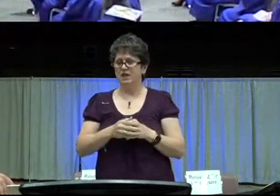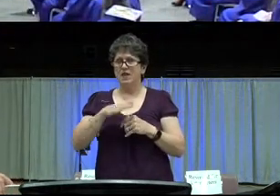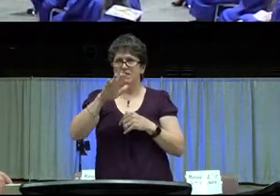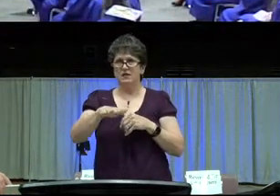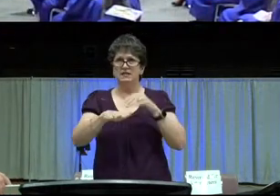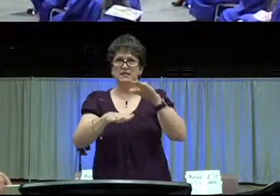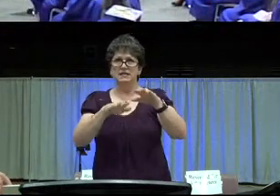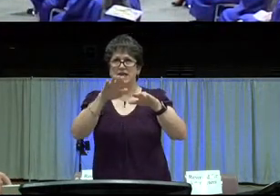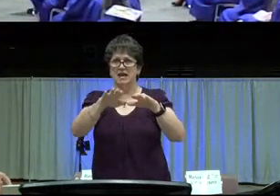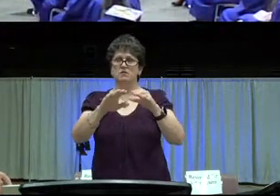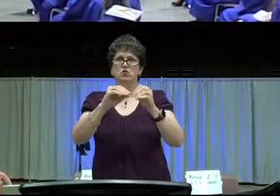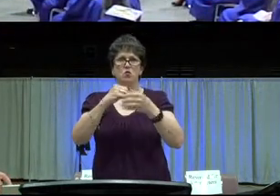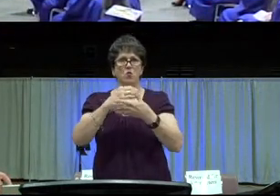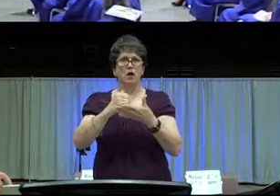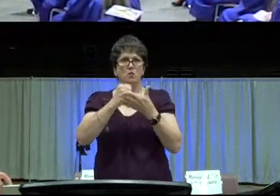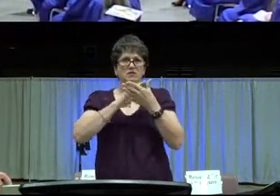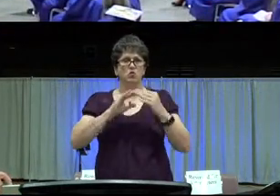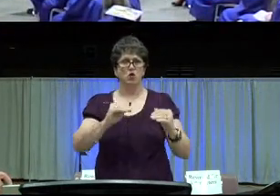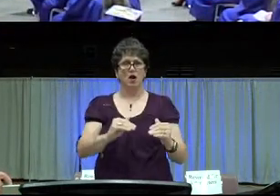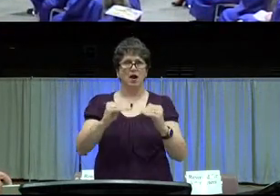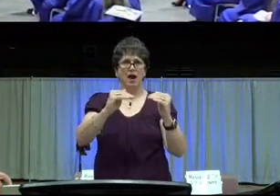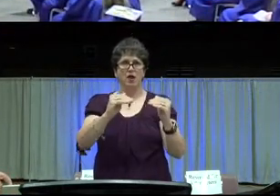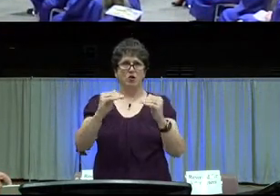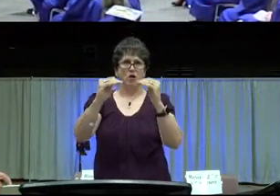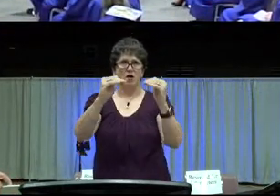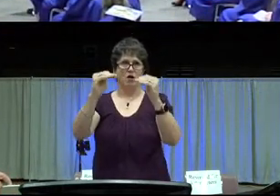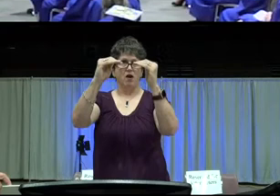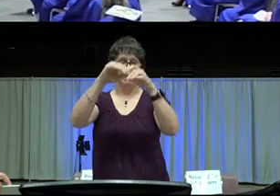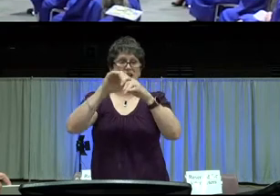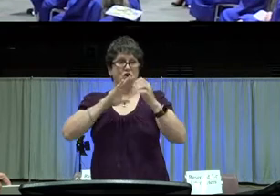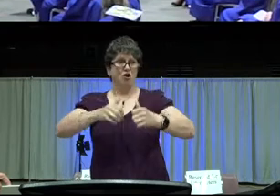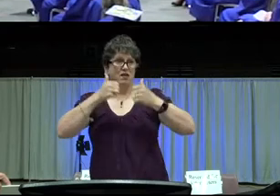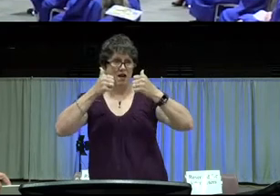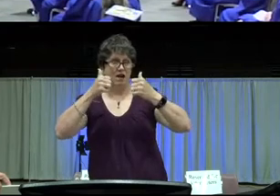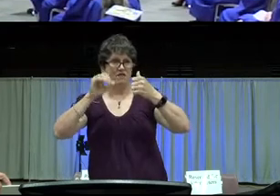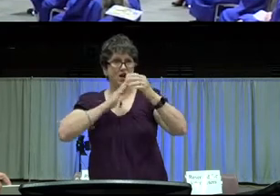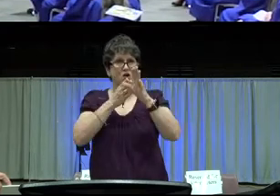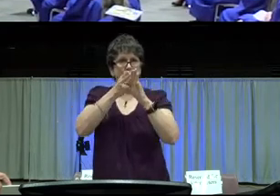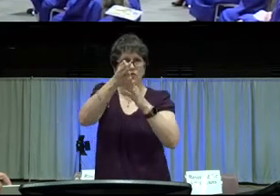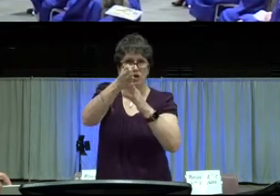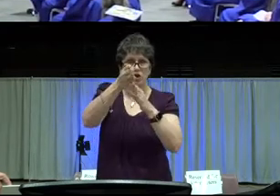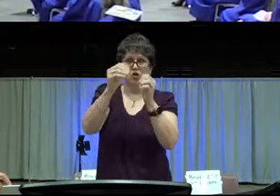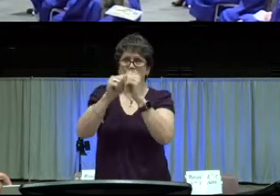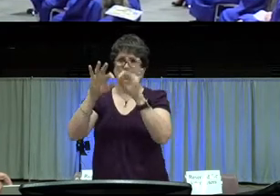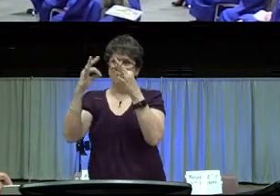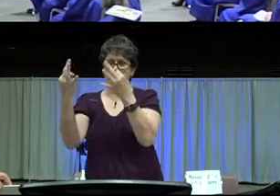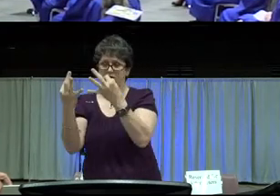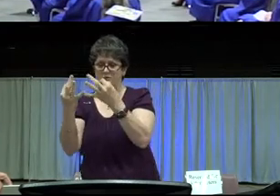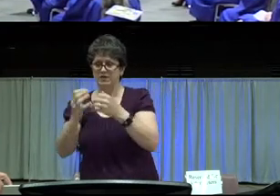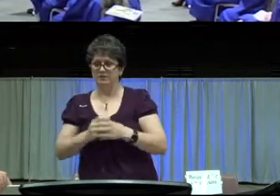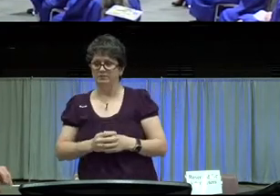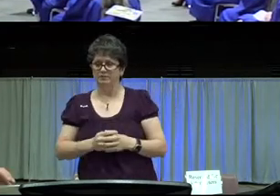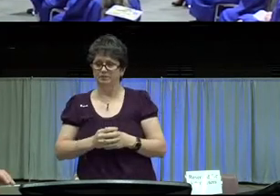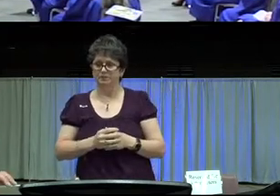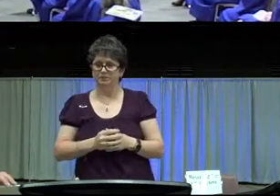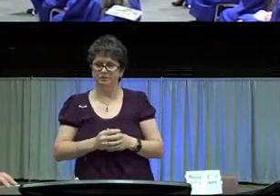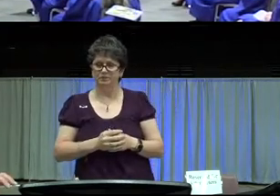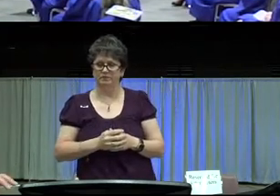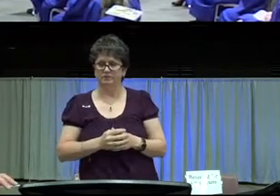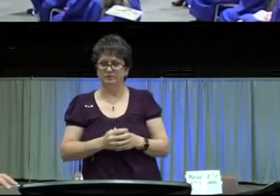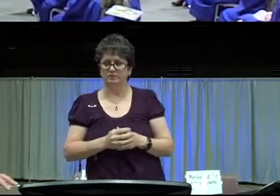steps we take will bring us higher and higher in our lives, our careers, and with our families.